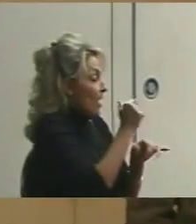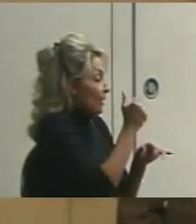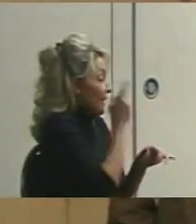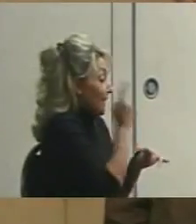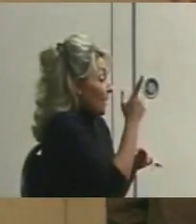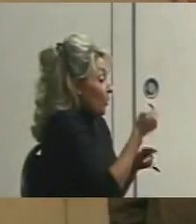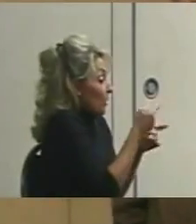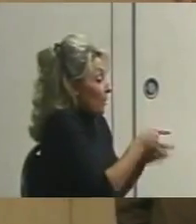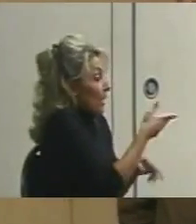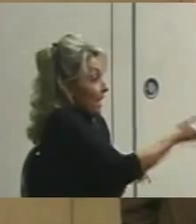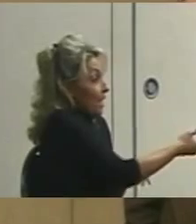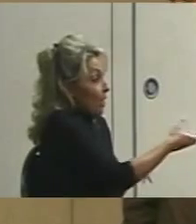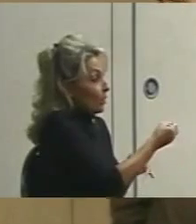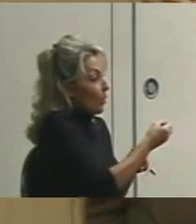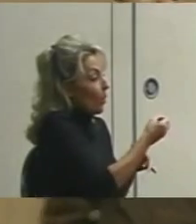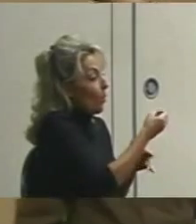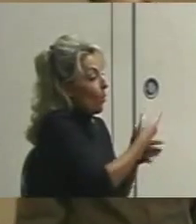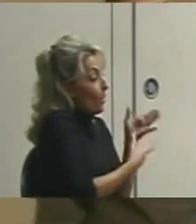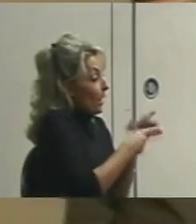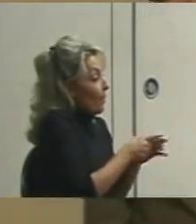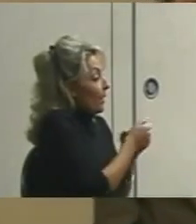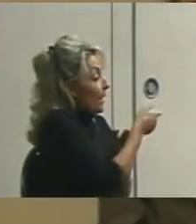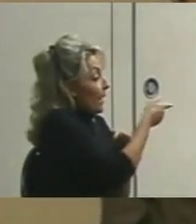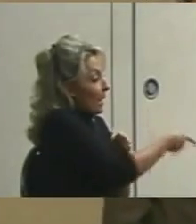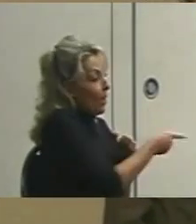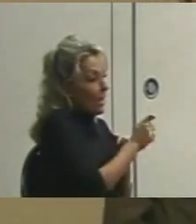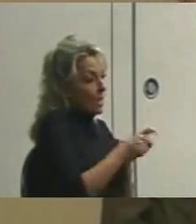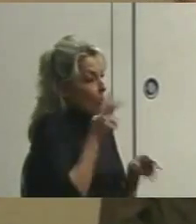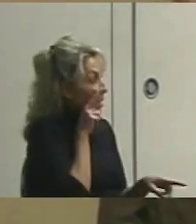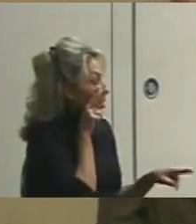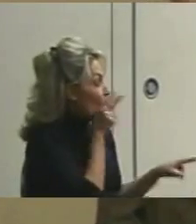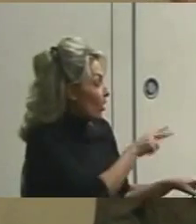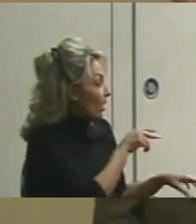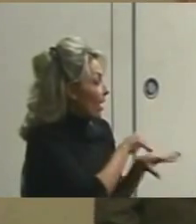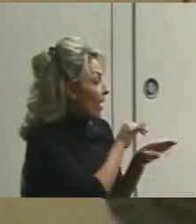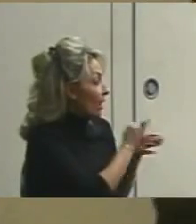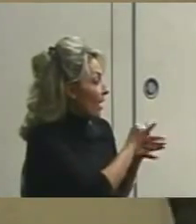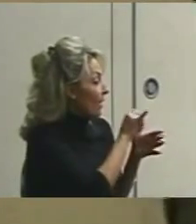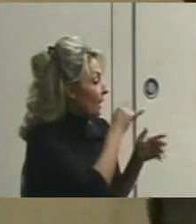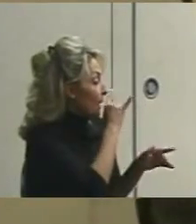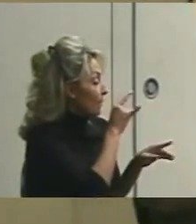over there. So if I really want to know what's going on with that kid, I have to constantly be looking that way.